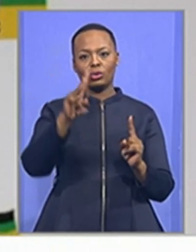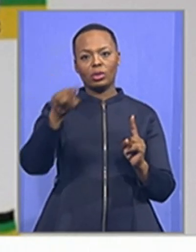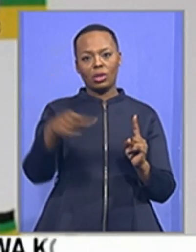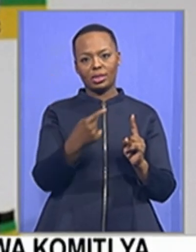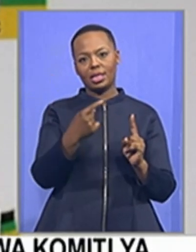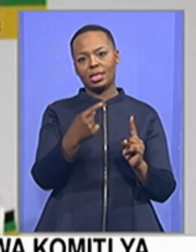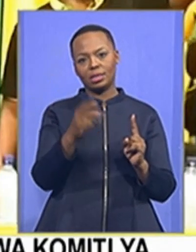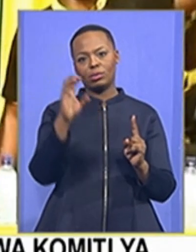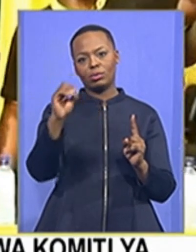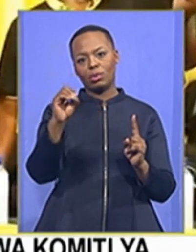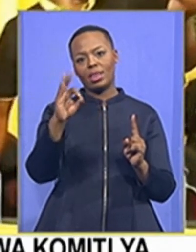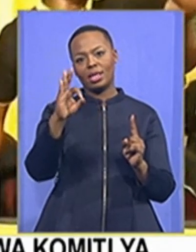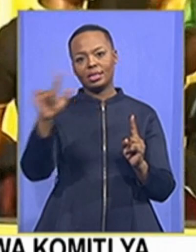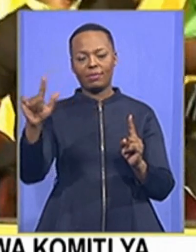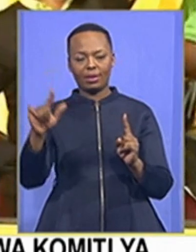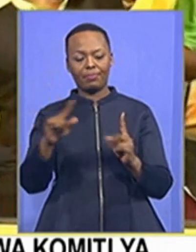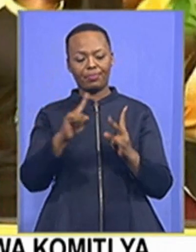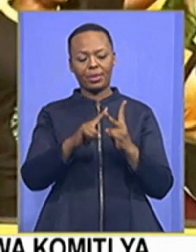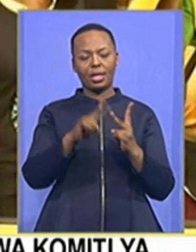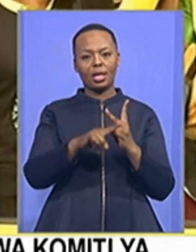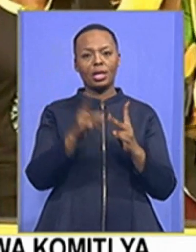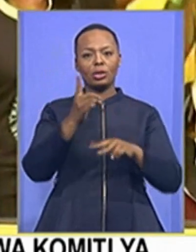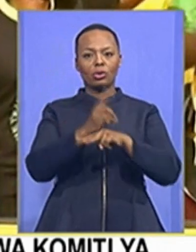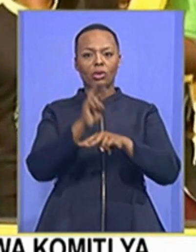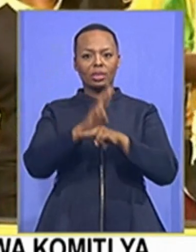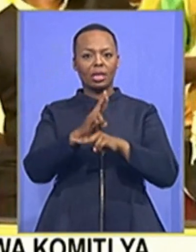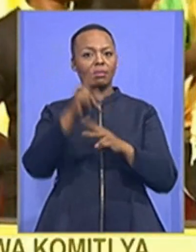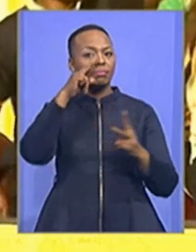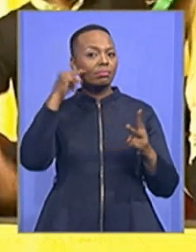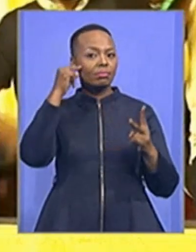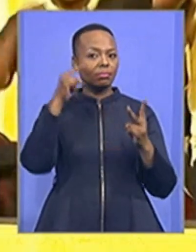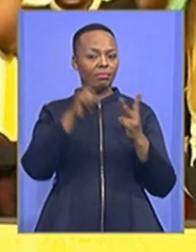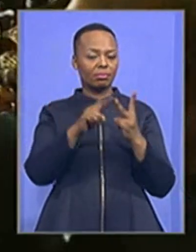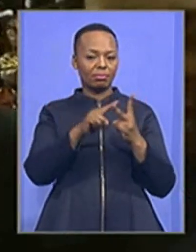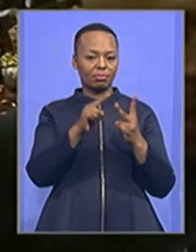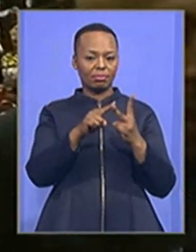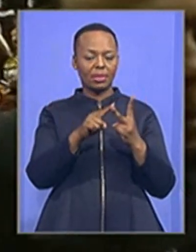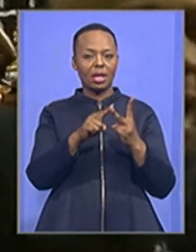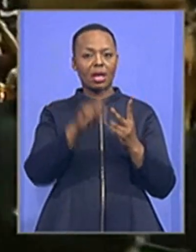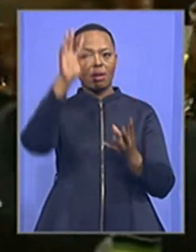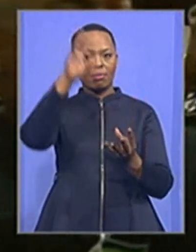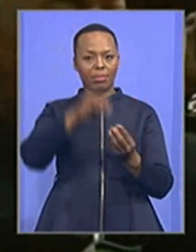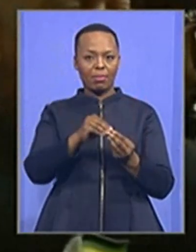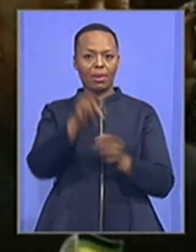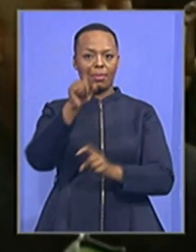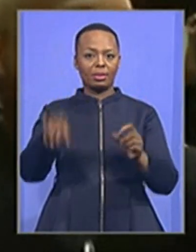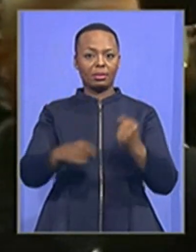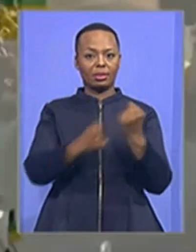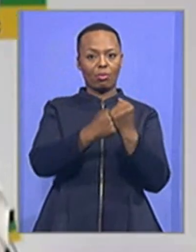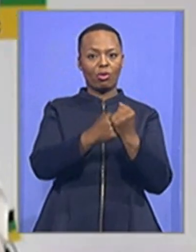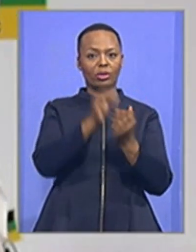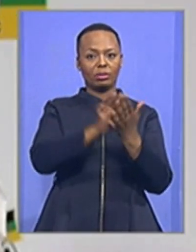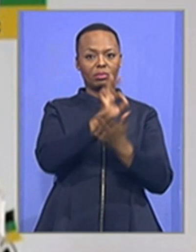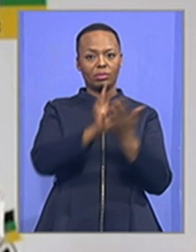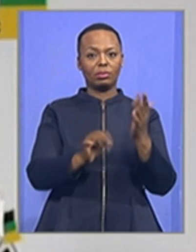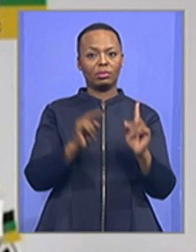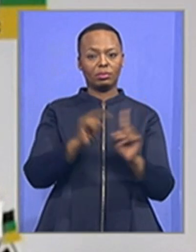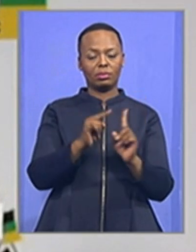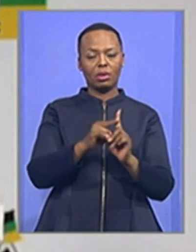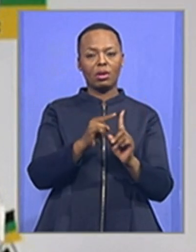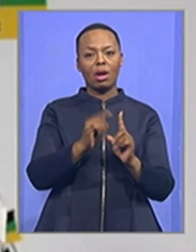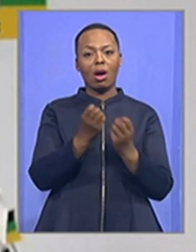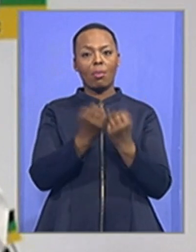2,037. And for Dr. Zweli Mkhize, the total tally is